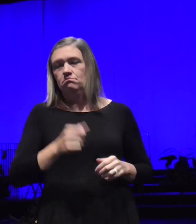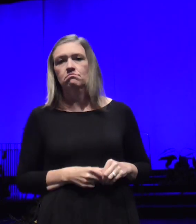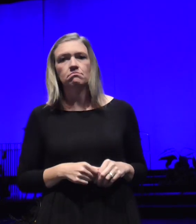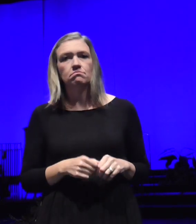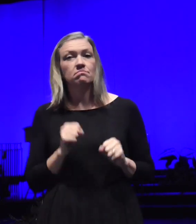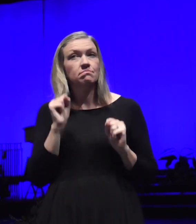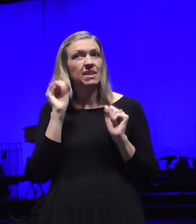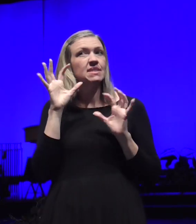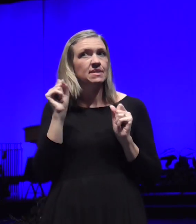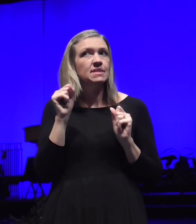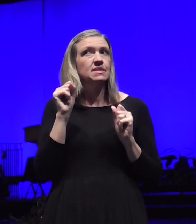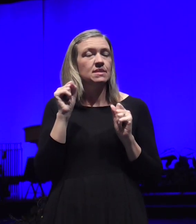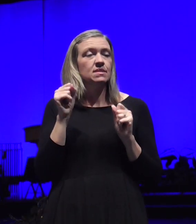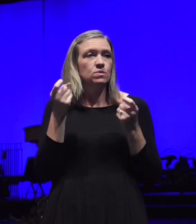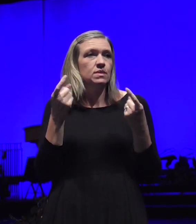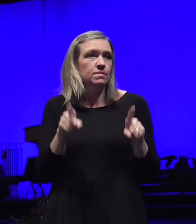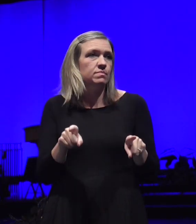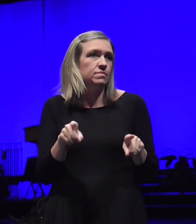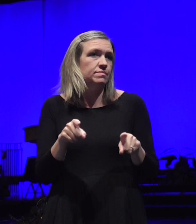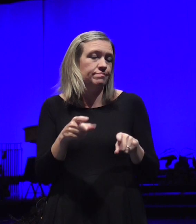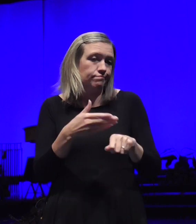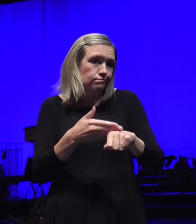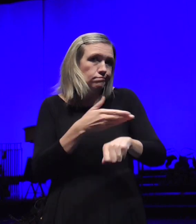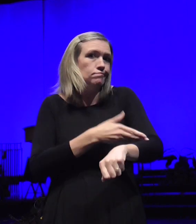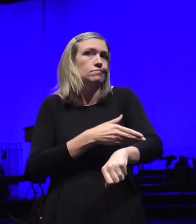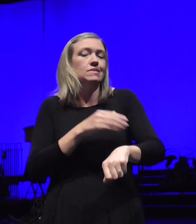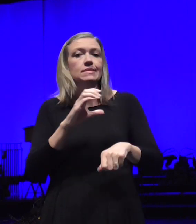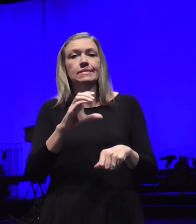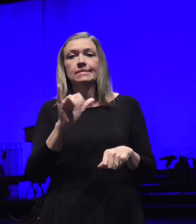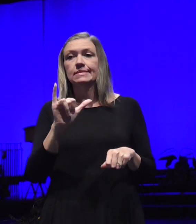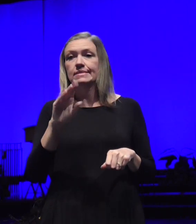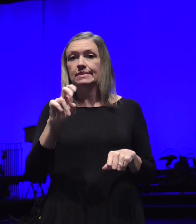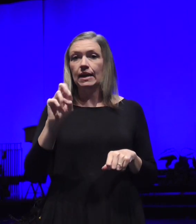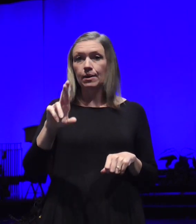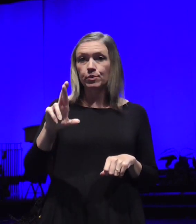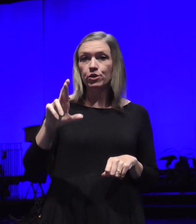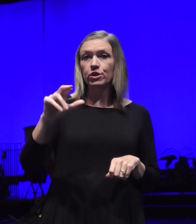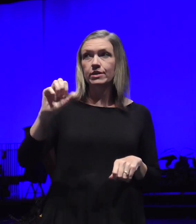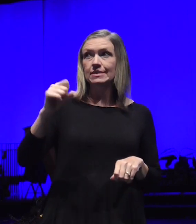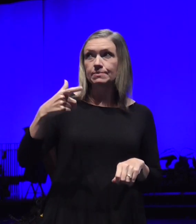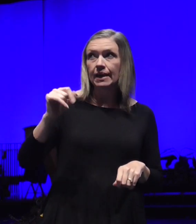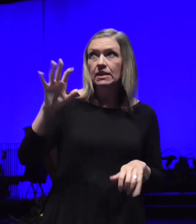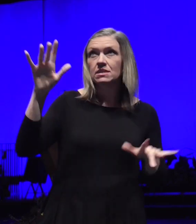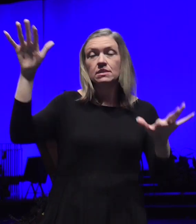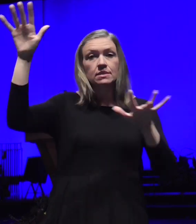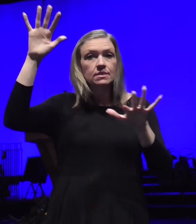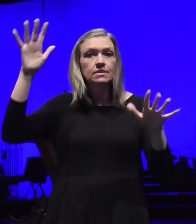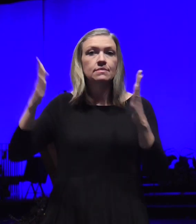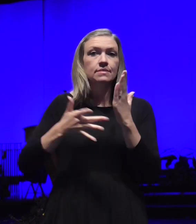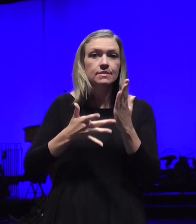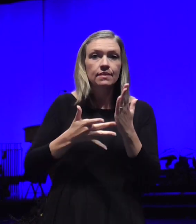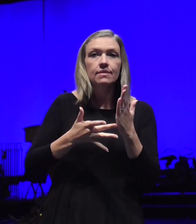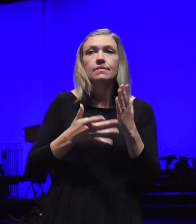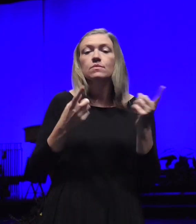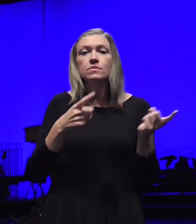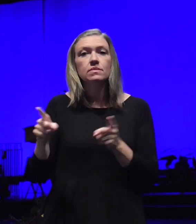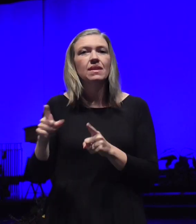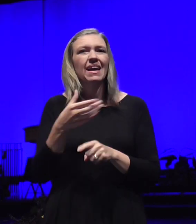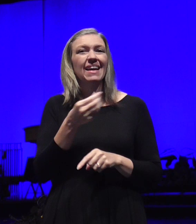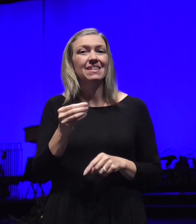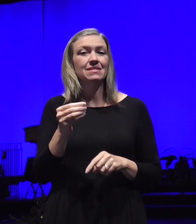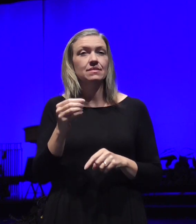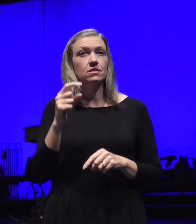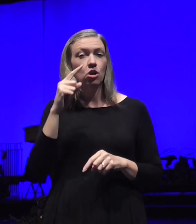It's amazing what's taking place, all the cyberspace and everything that's going on, and also the